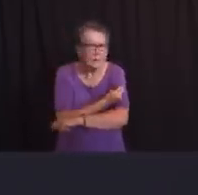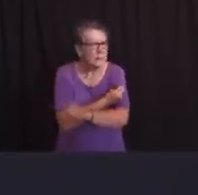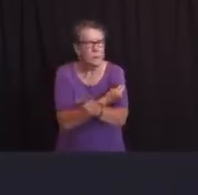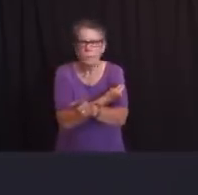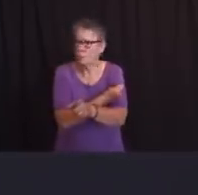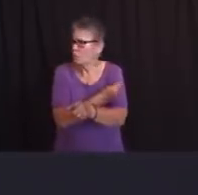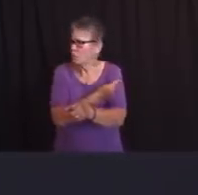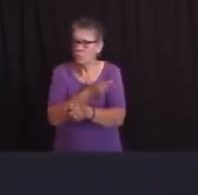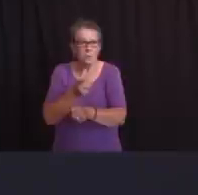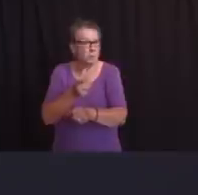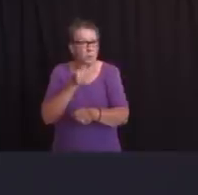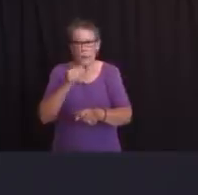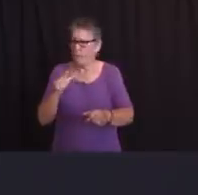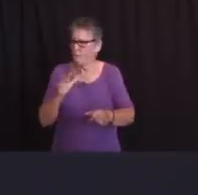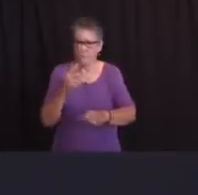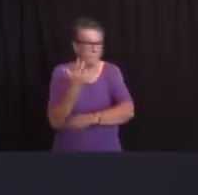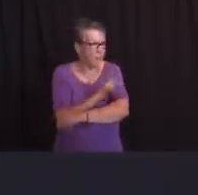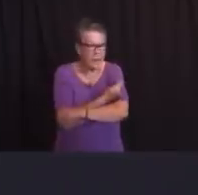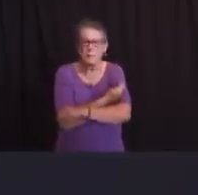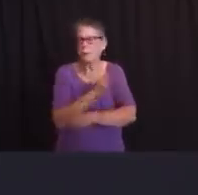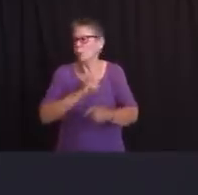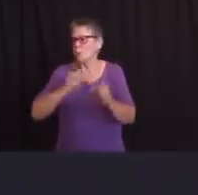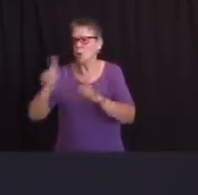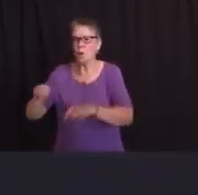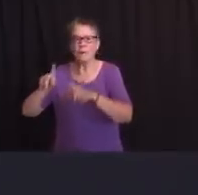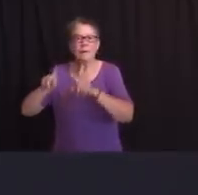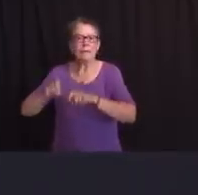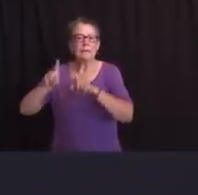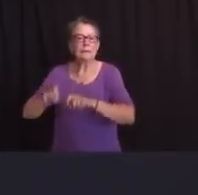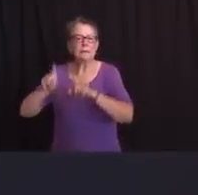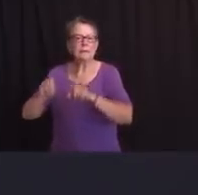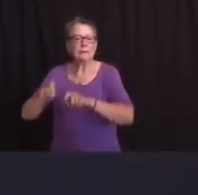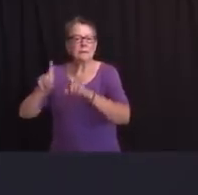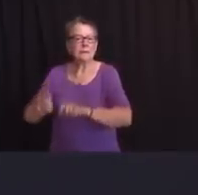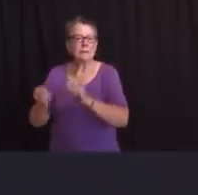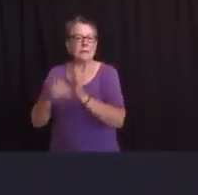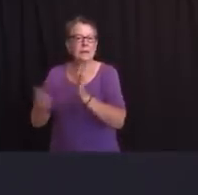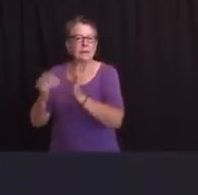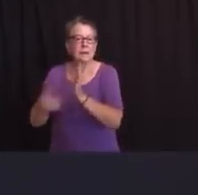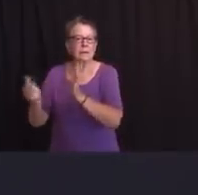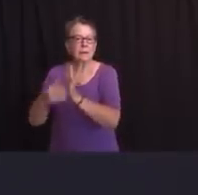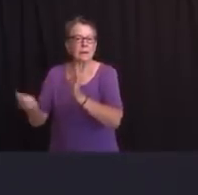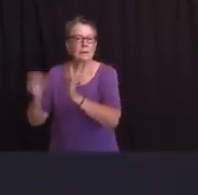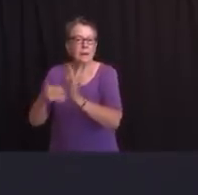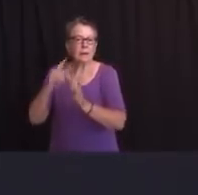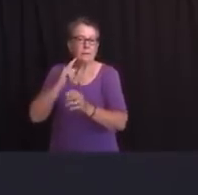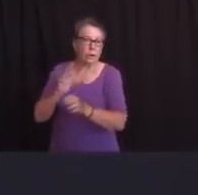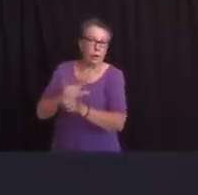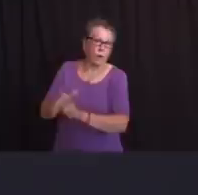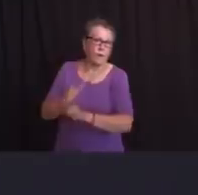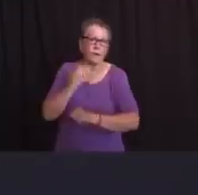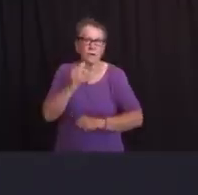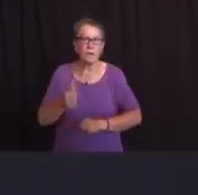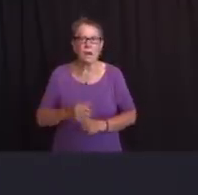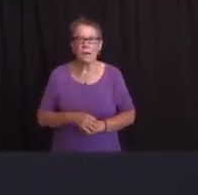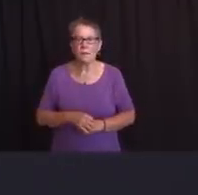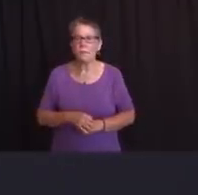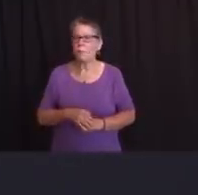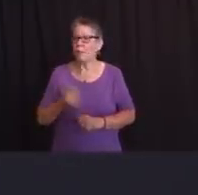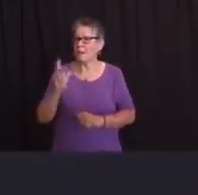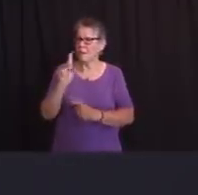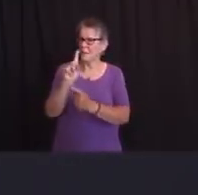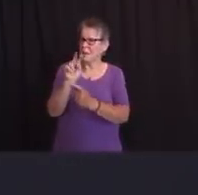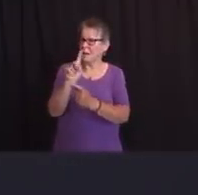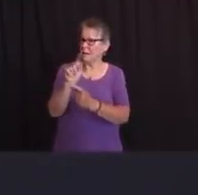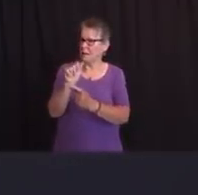in congregate settings or need hospital care. The Delta variant, again, demonstrates how unrelenting this